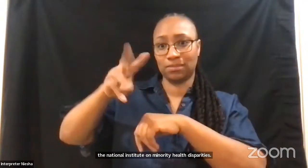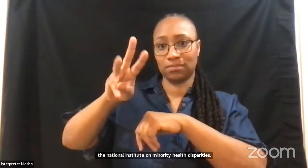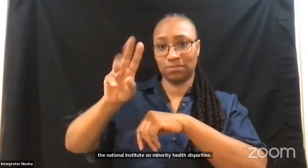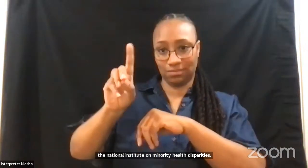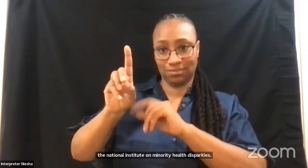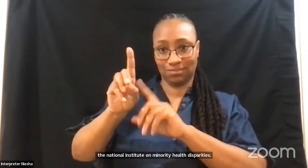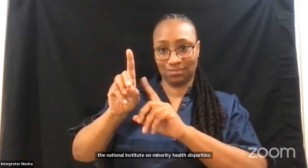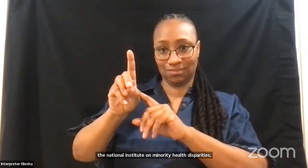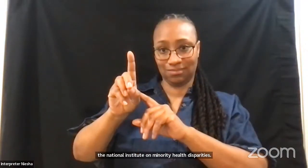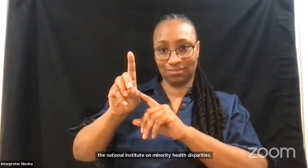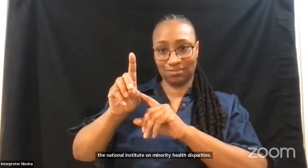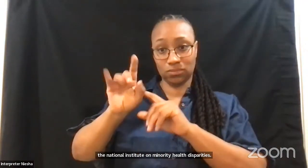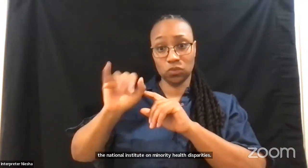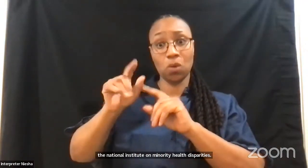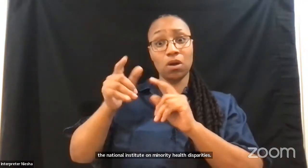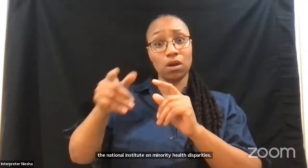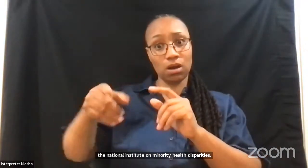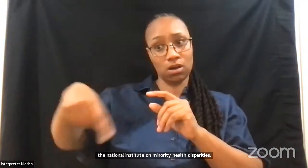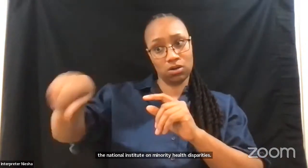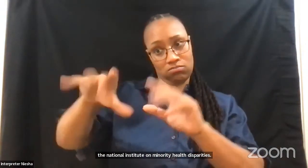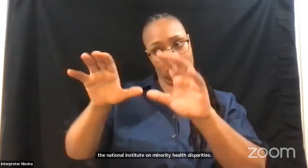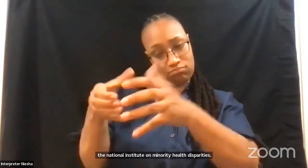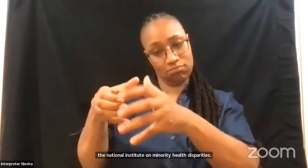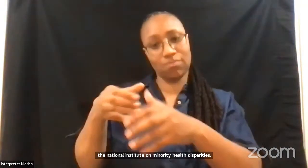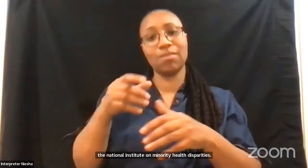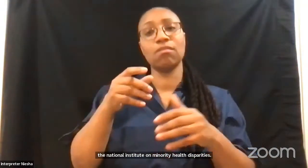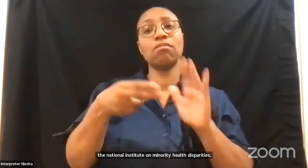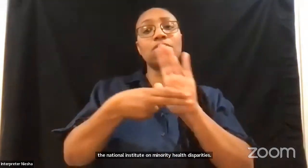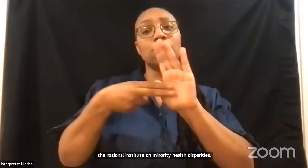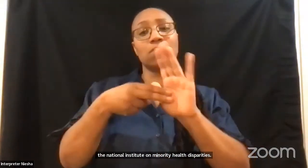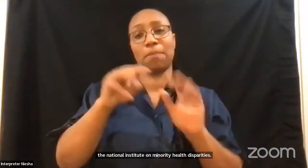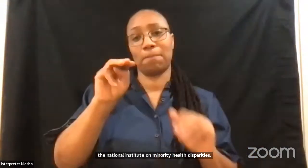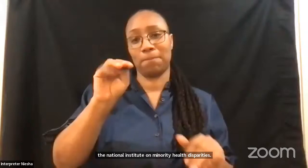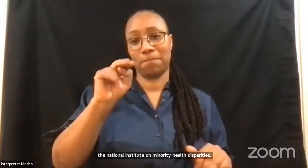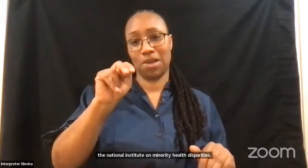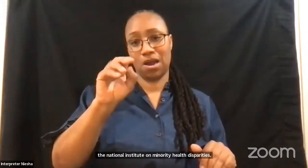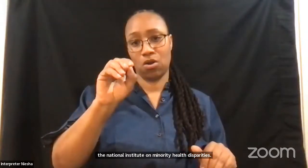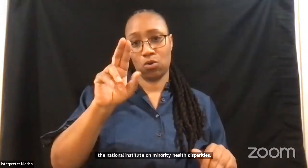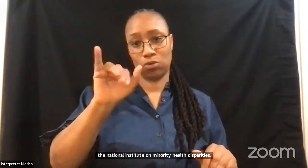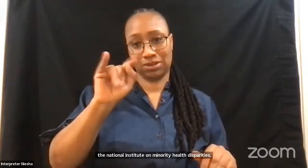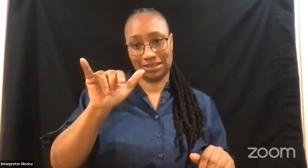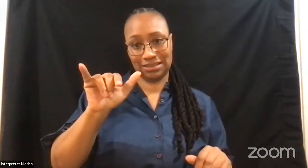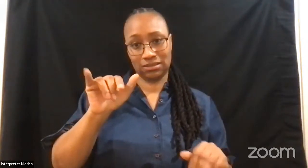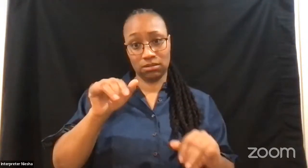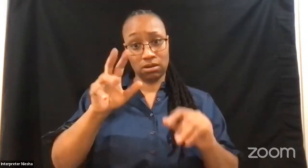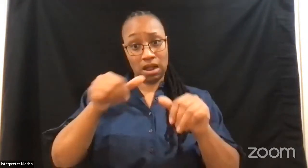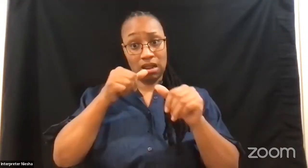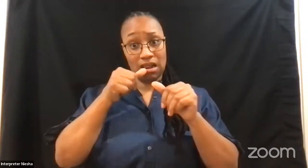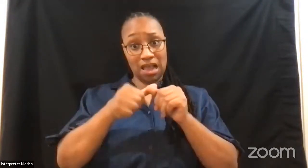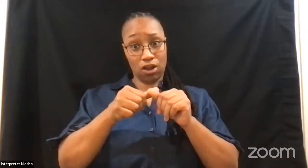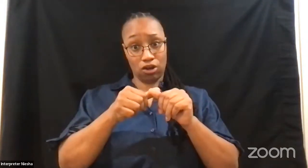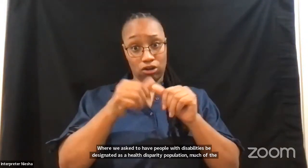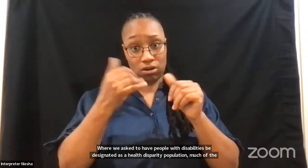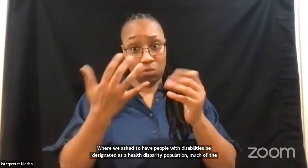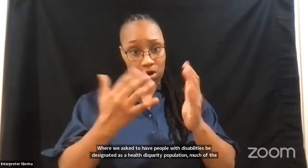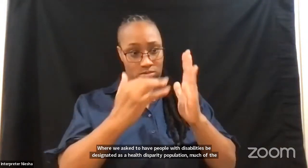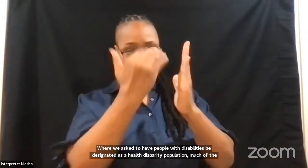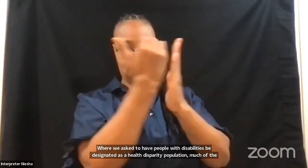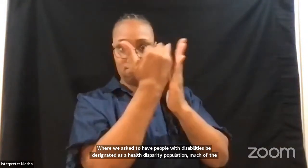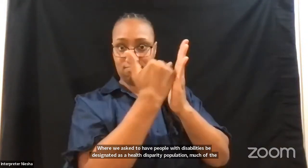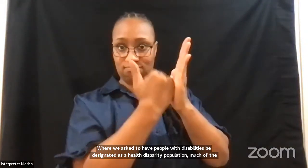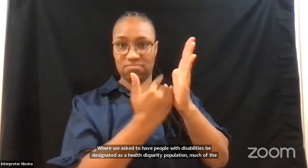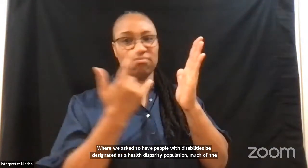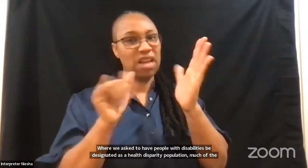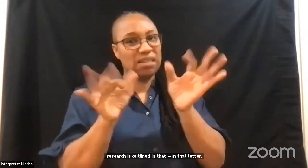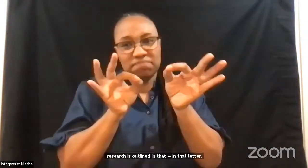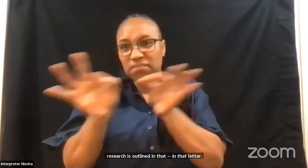of the research is outlined in that letter. Thank you. Thank you. So before we go forward, I just want to